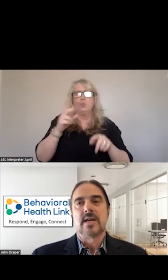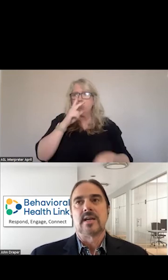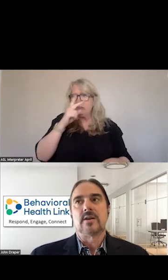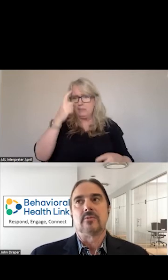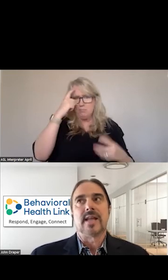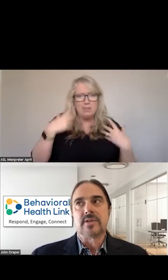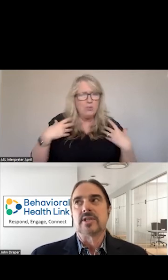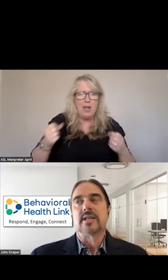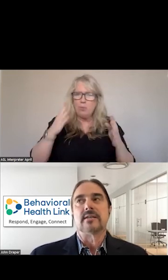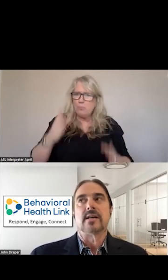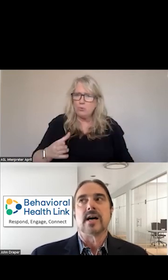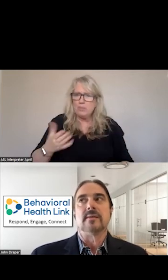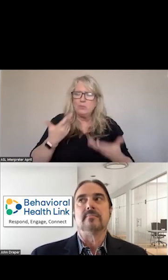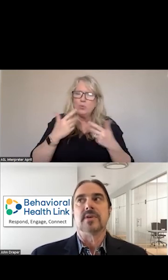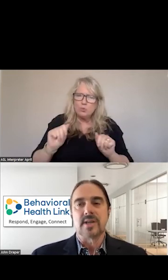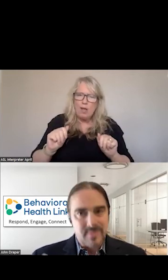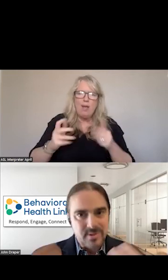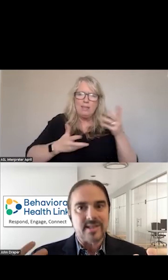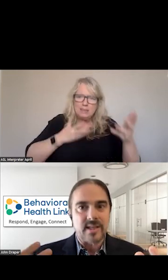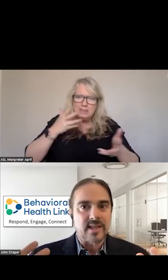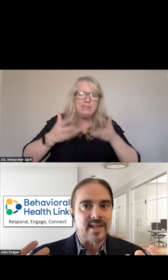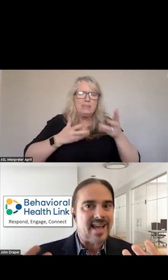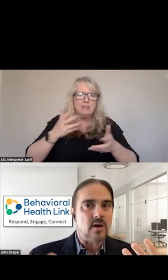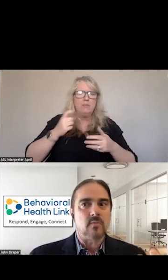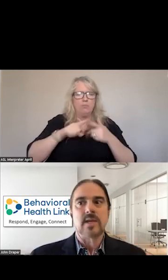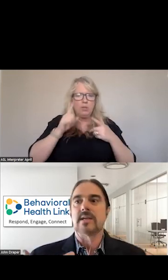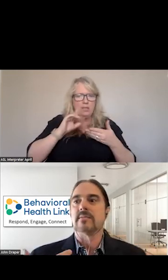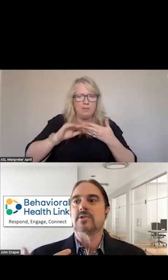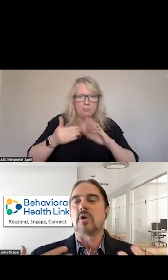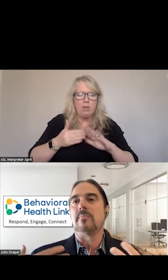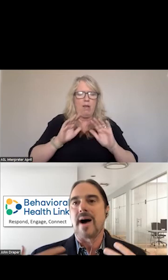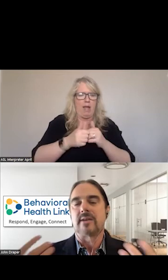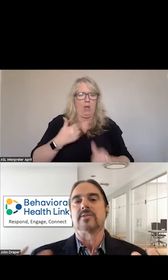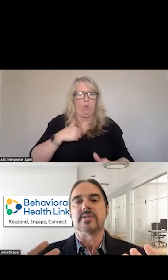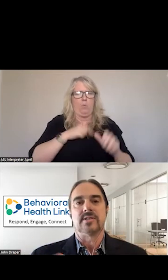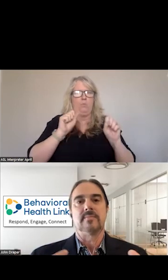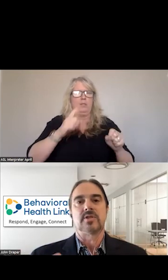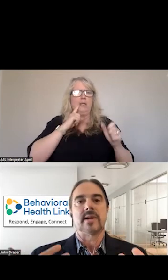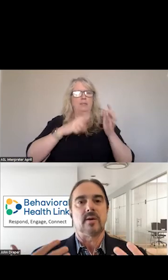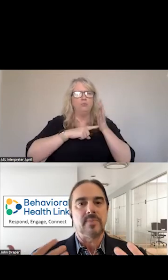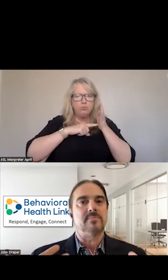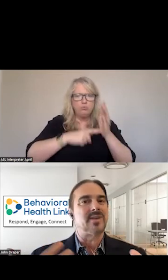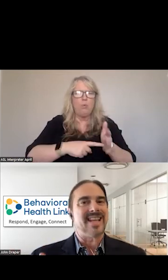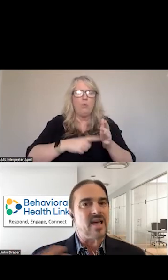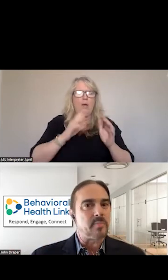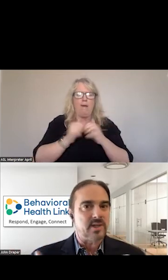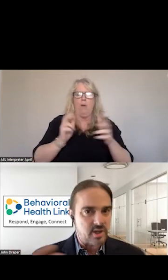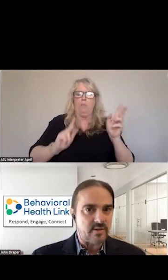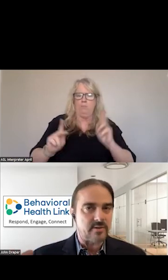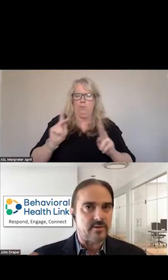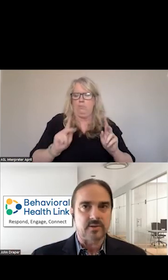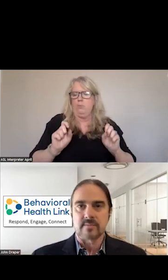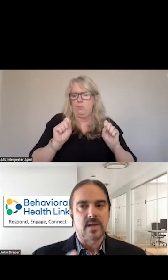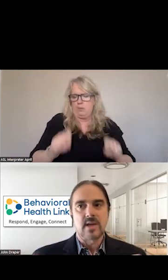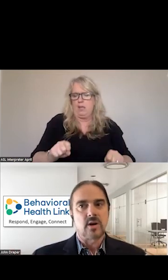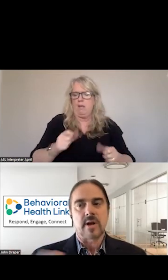So, leveraging the community and how we can show models that demonstrate how people can help each